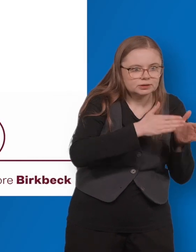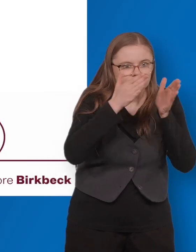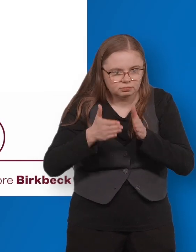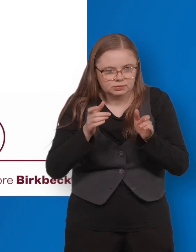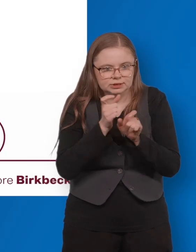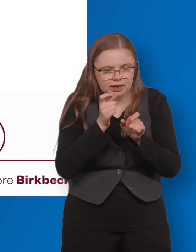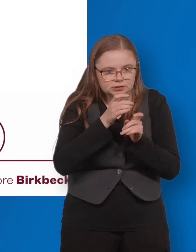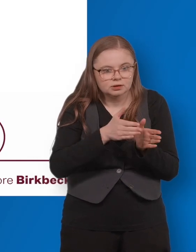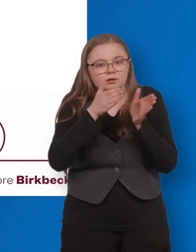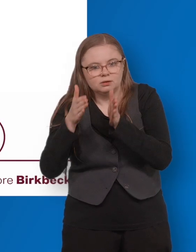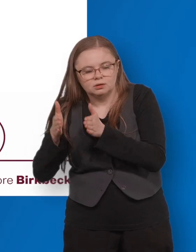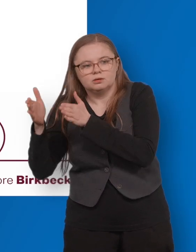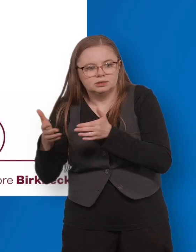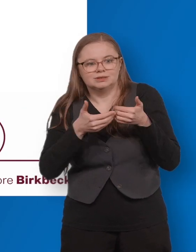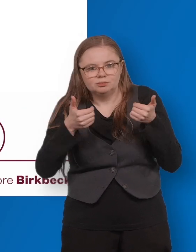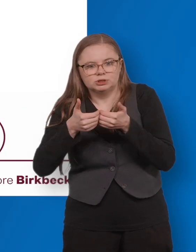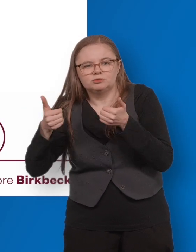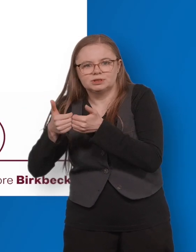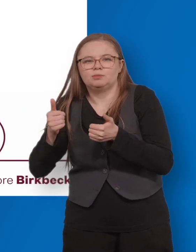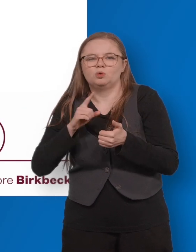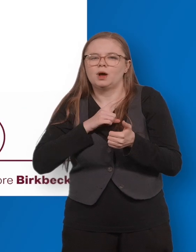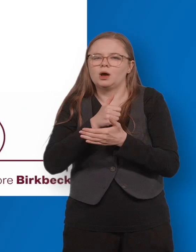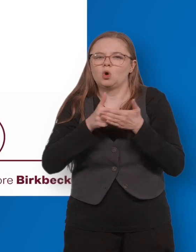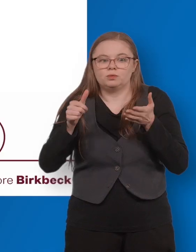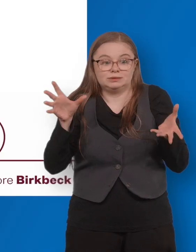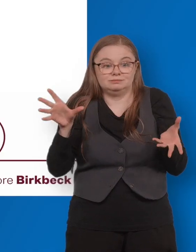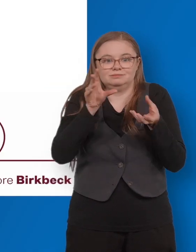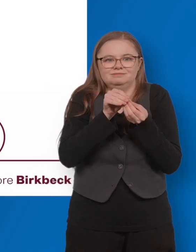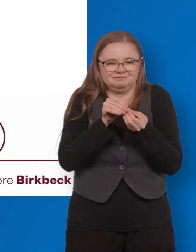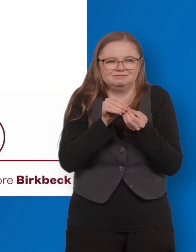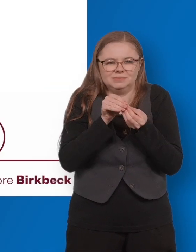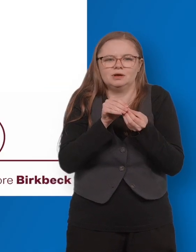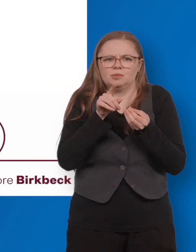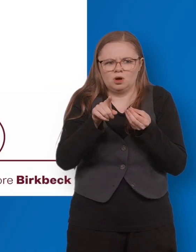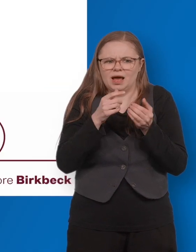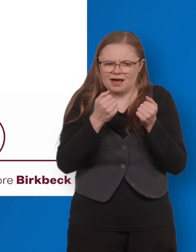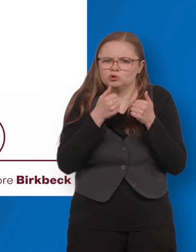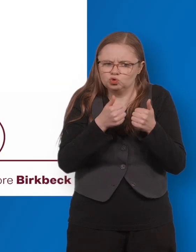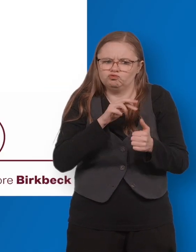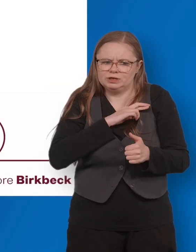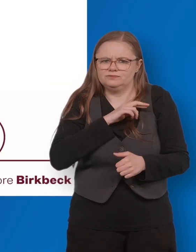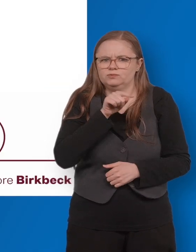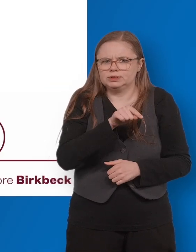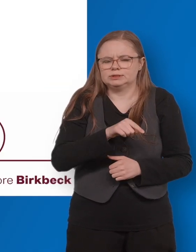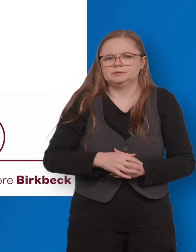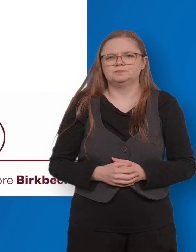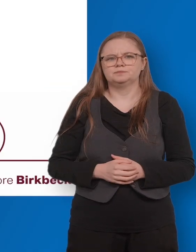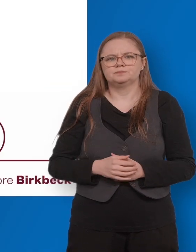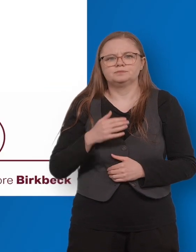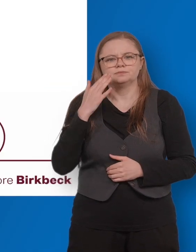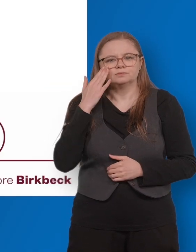at neurodiversity more broadly for good reason. And what is the impact on our motivations,